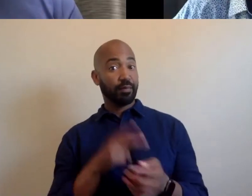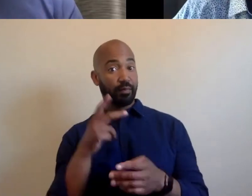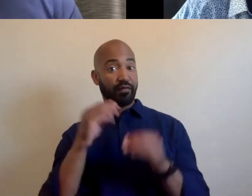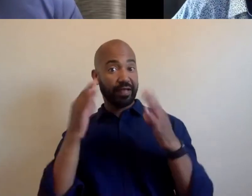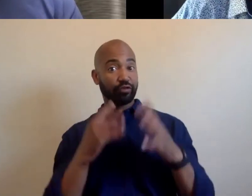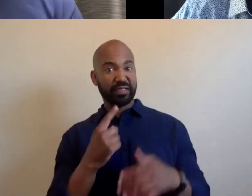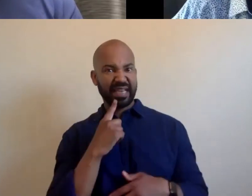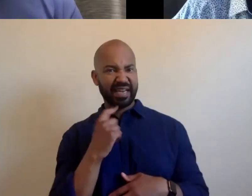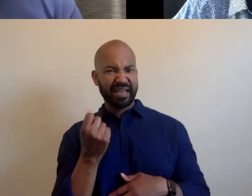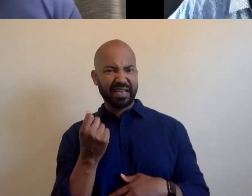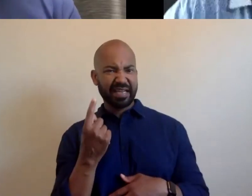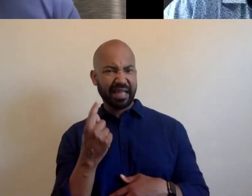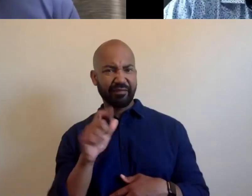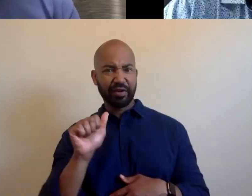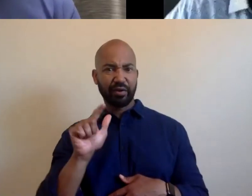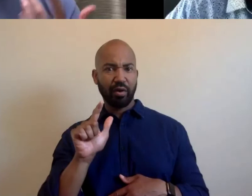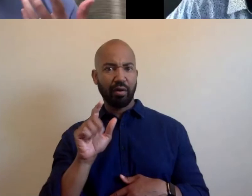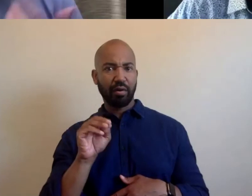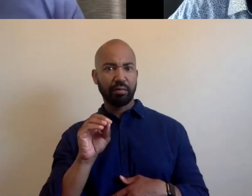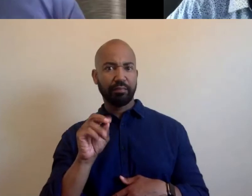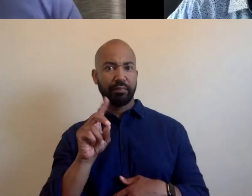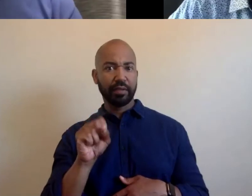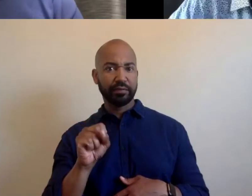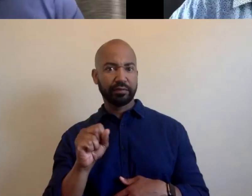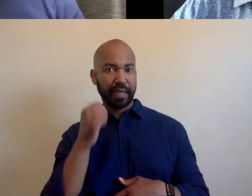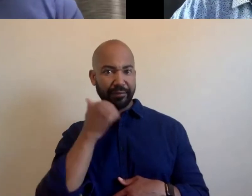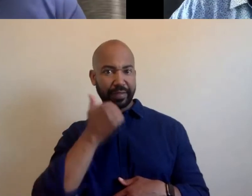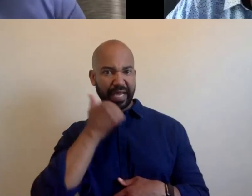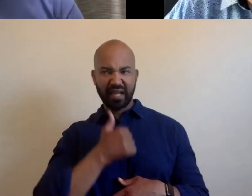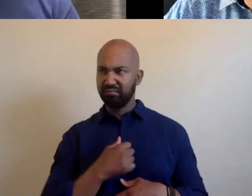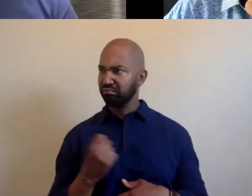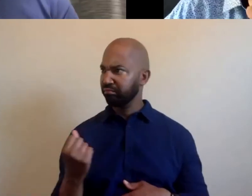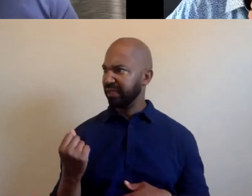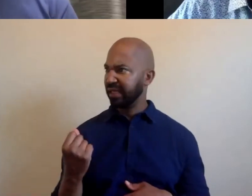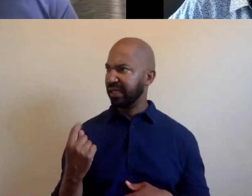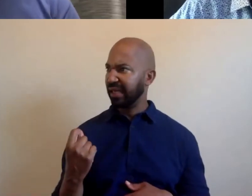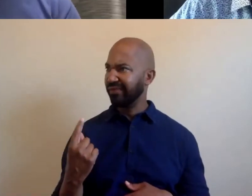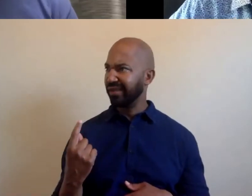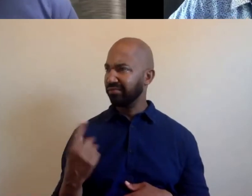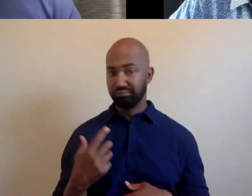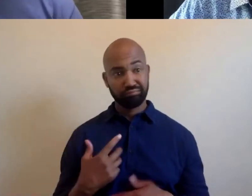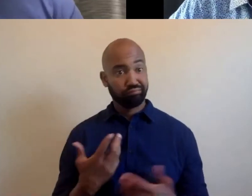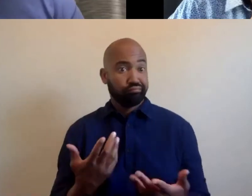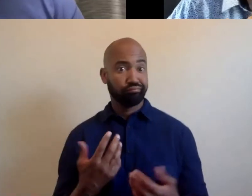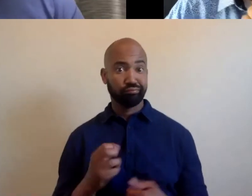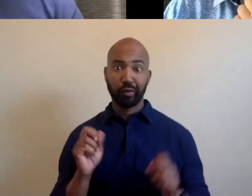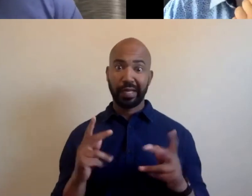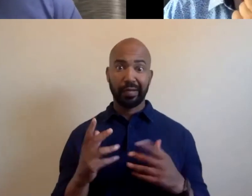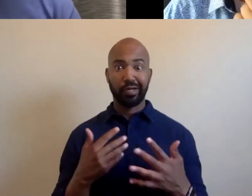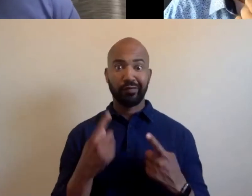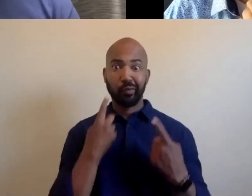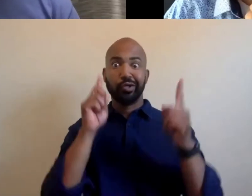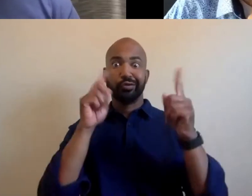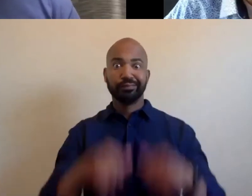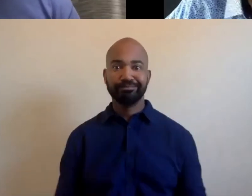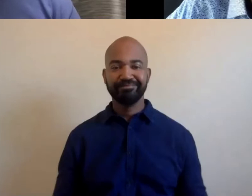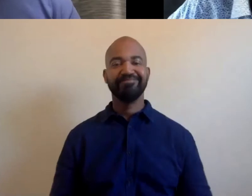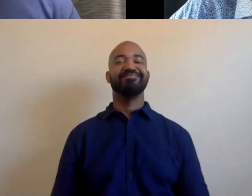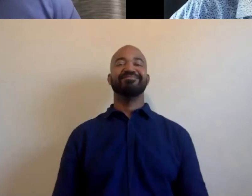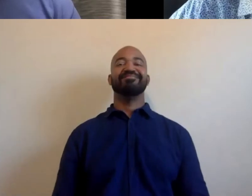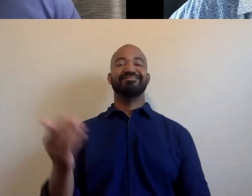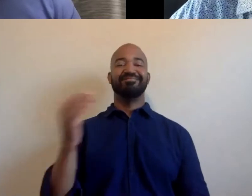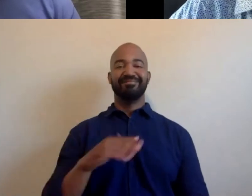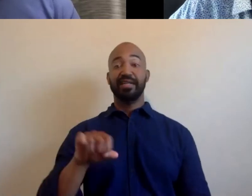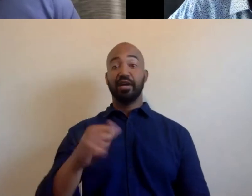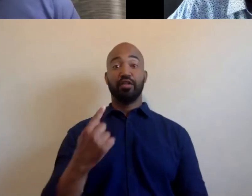like, 11? Okay. I right. don't know. Whatever works. Yeah, it's cool. Okay, so another question is, are there